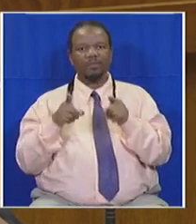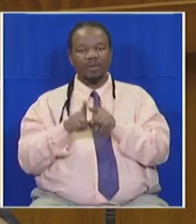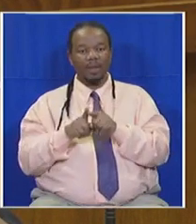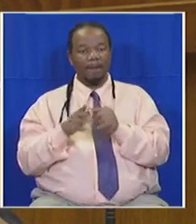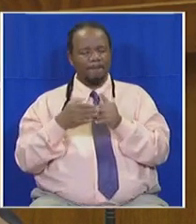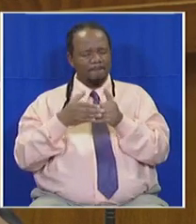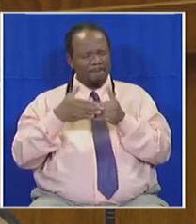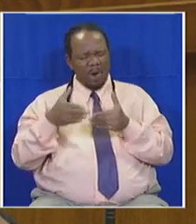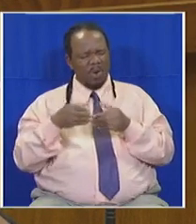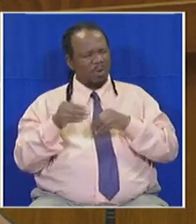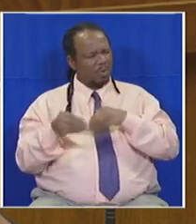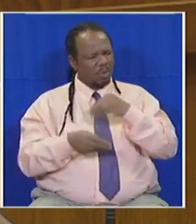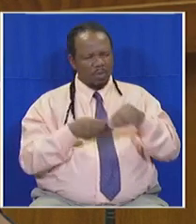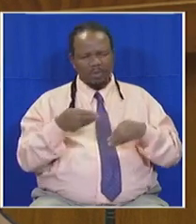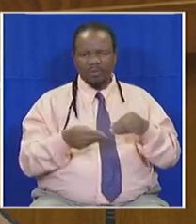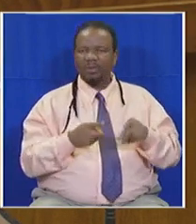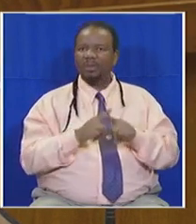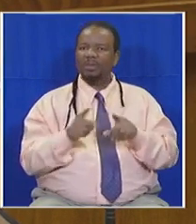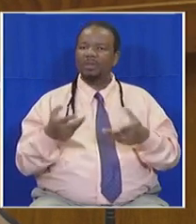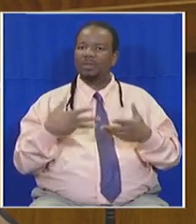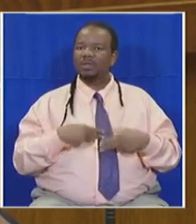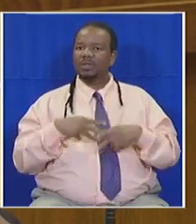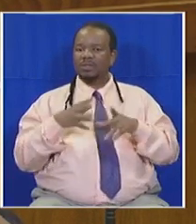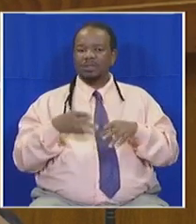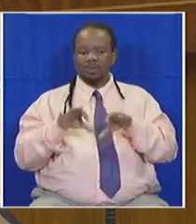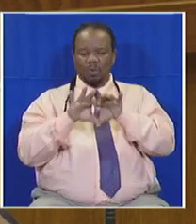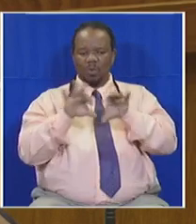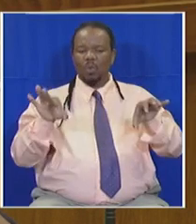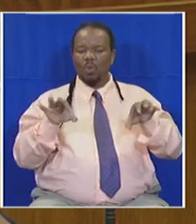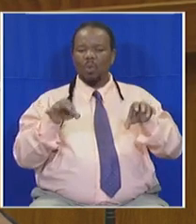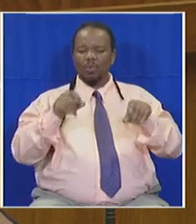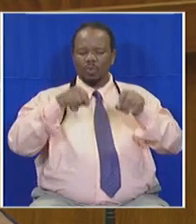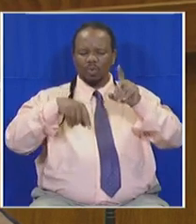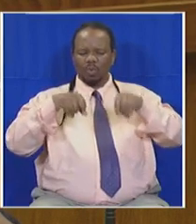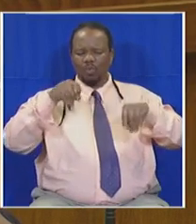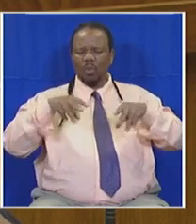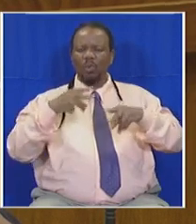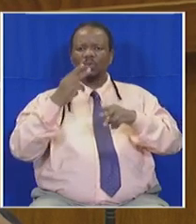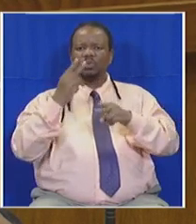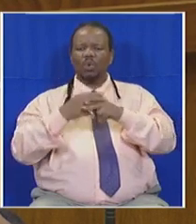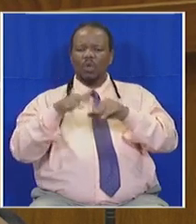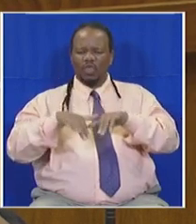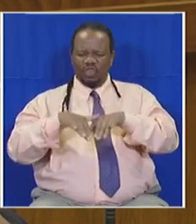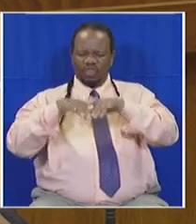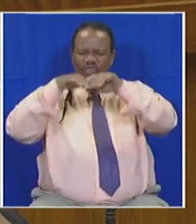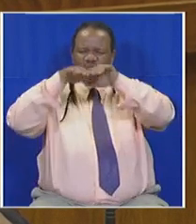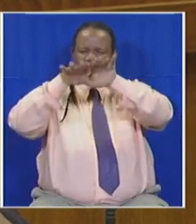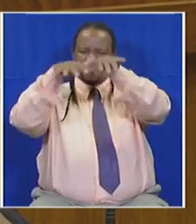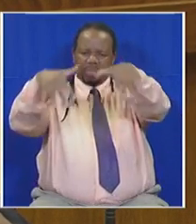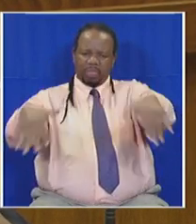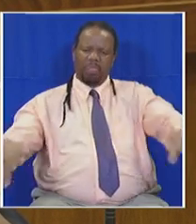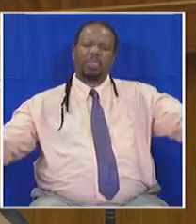corruption, leakages and overflowing of water and sewage systems, and a lack of consultation and cooperation between